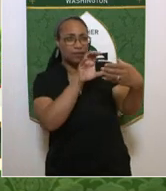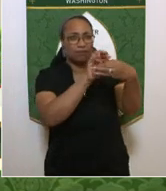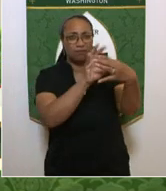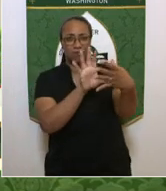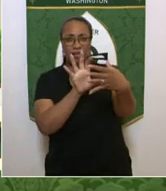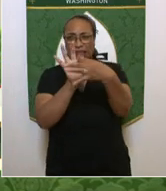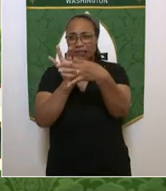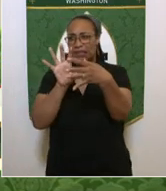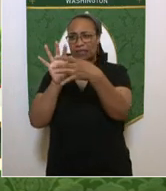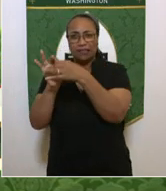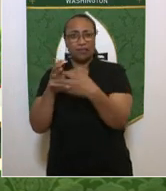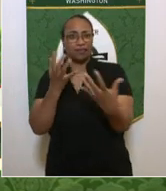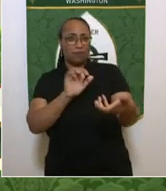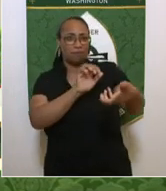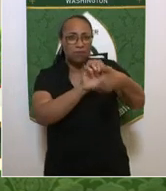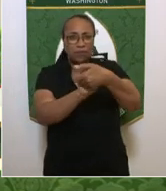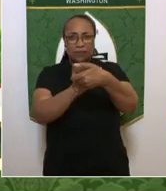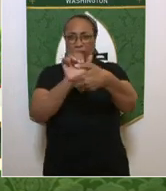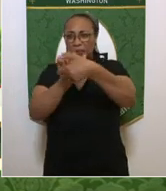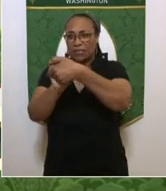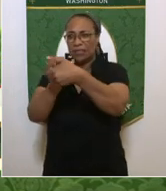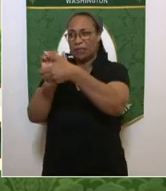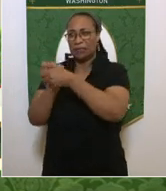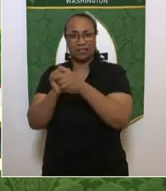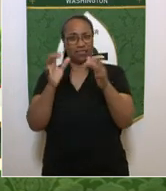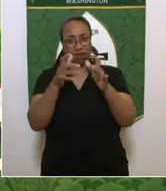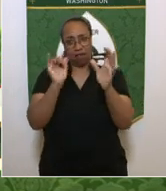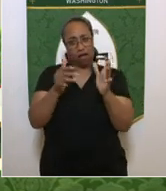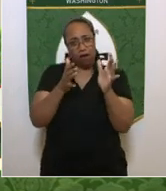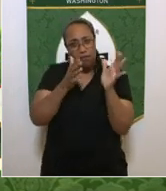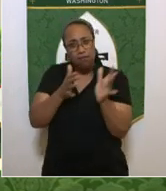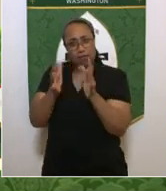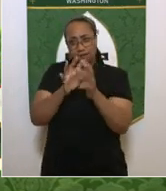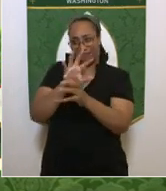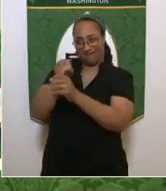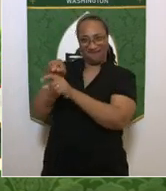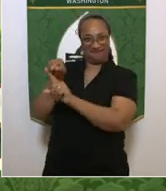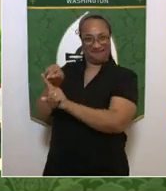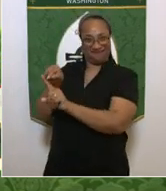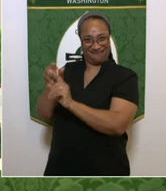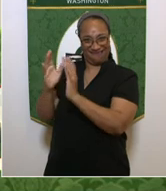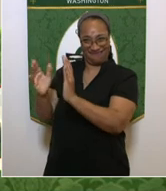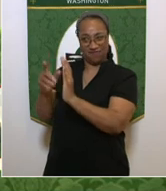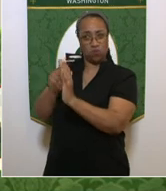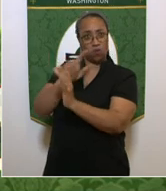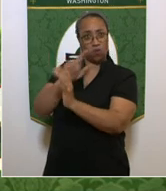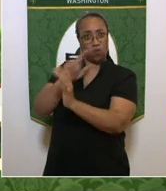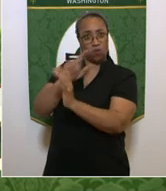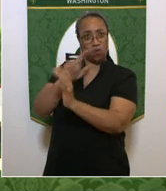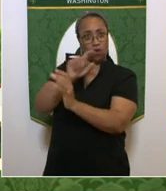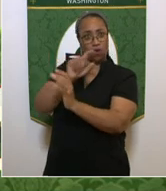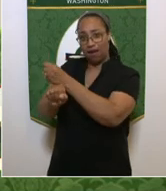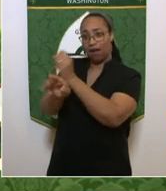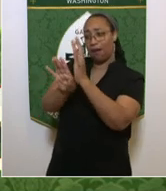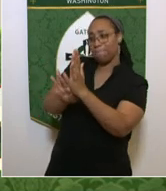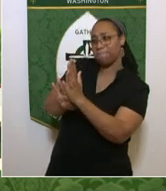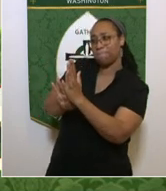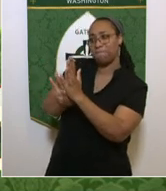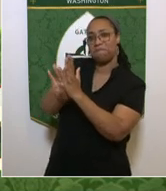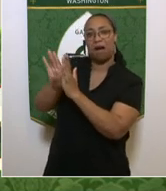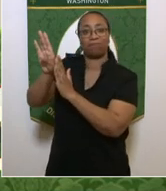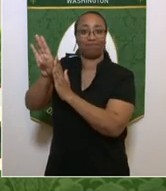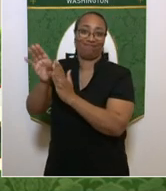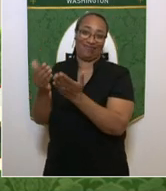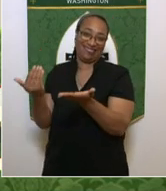type of plans that is putting our city economically on the right track. So